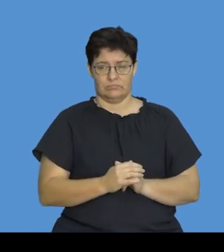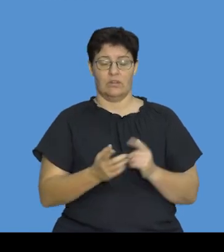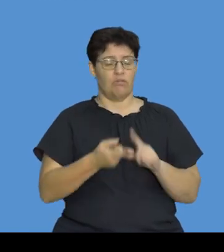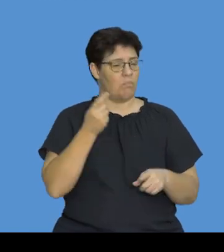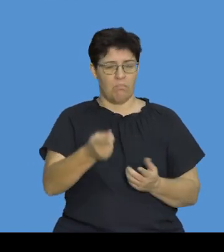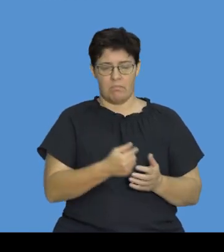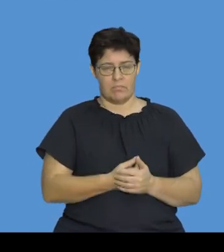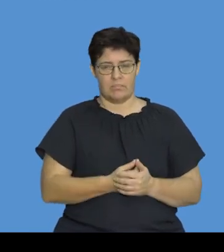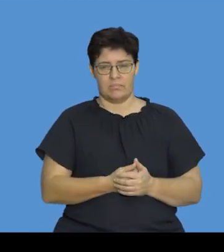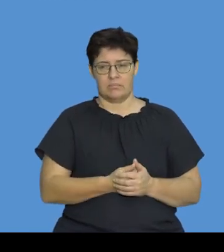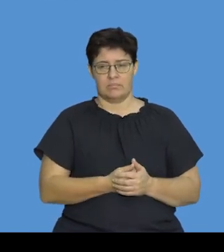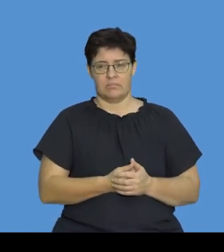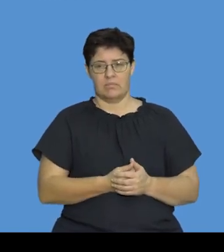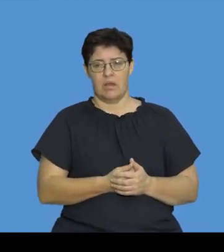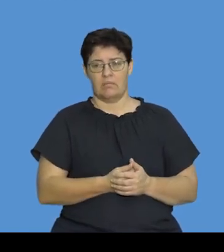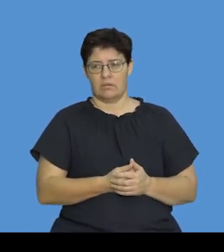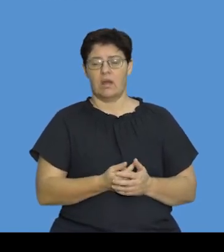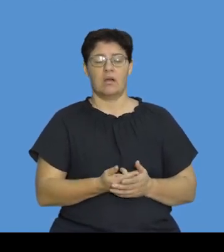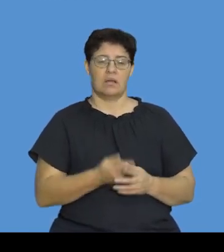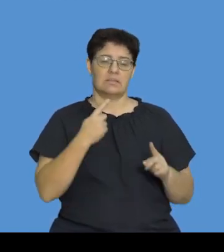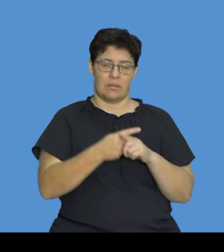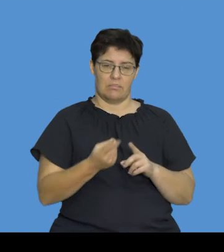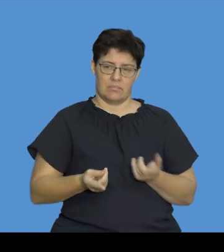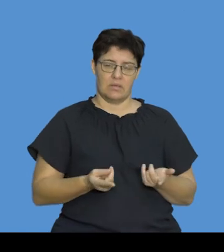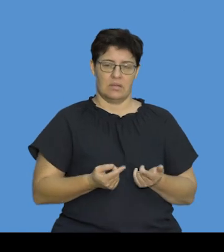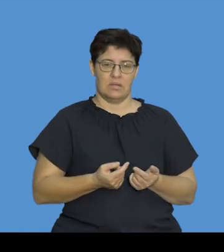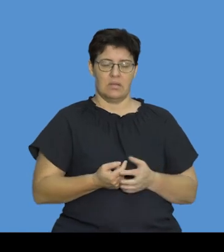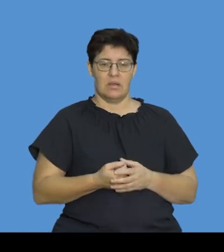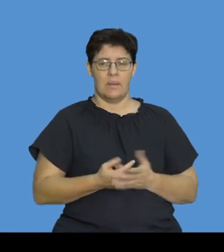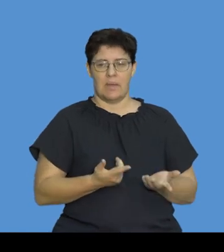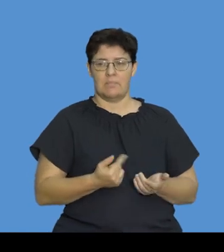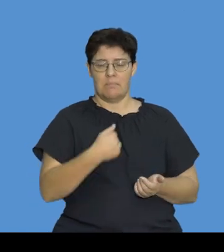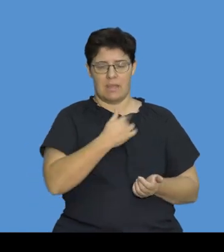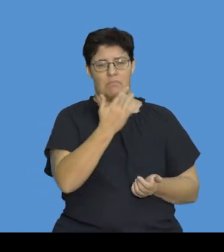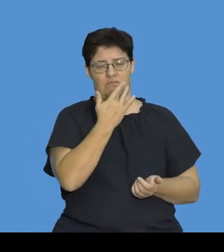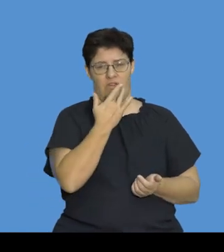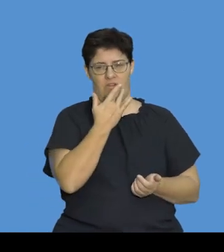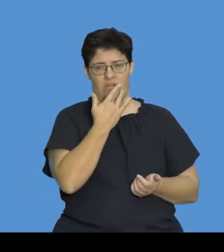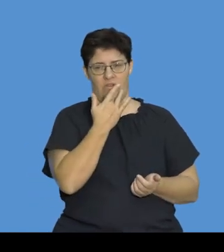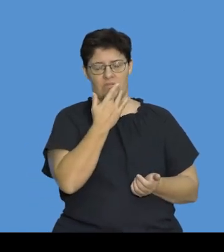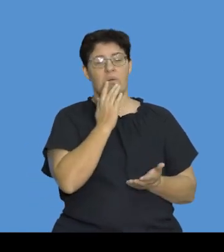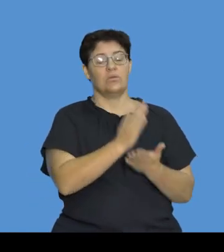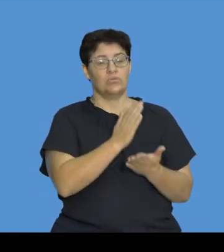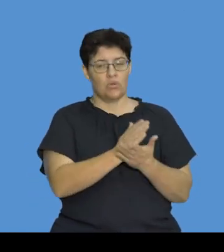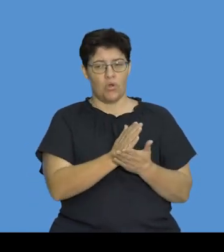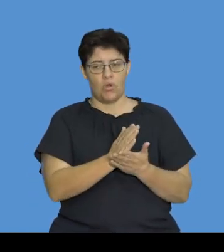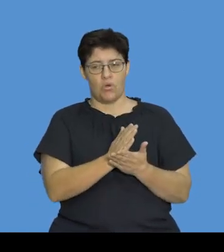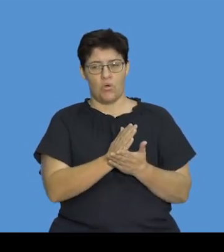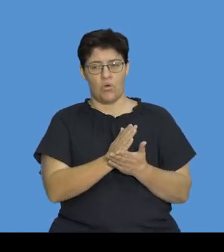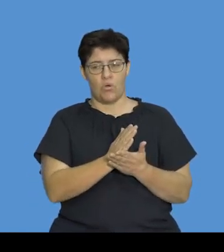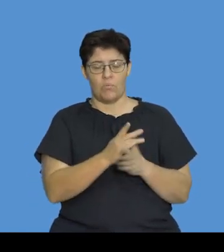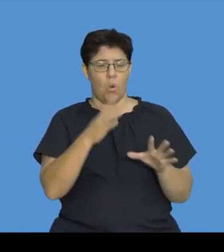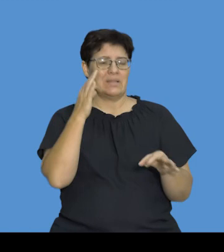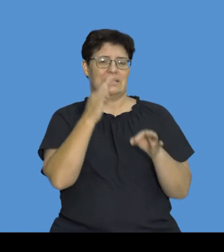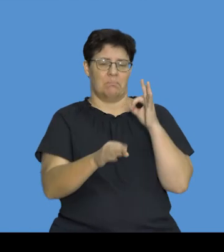here, you can just go straight to multiply in that bracket, but I prefer making sure that my brackets are in the